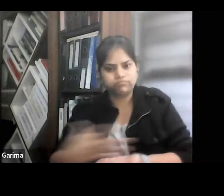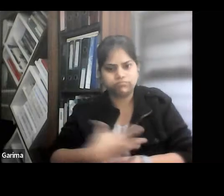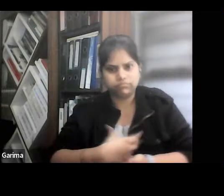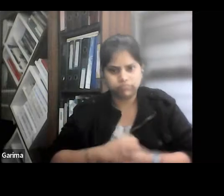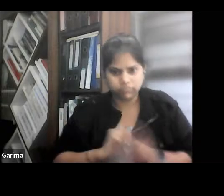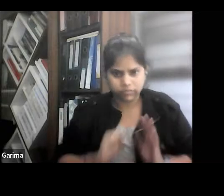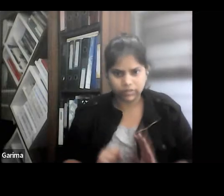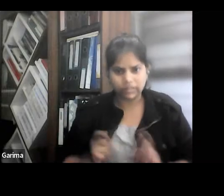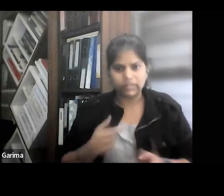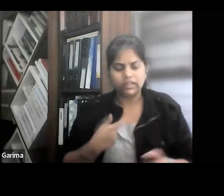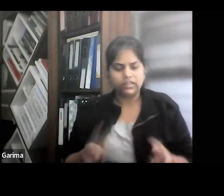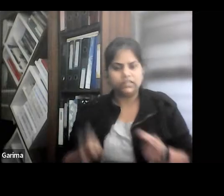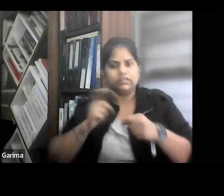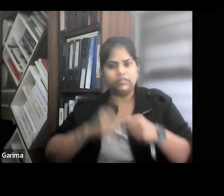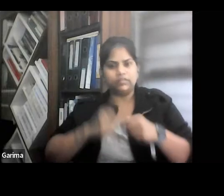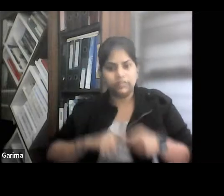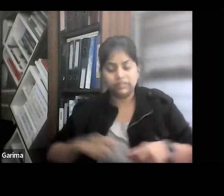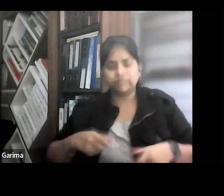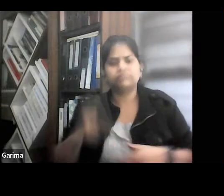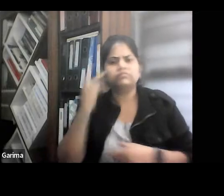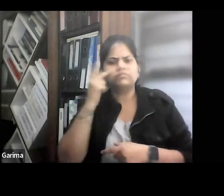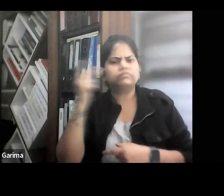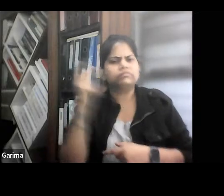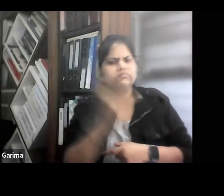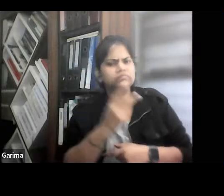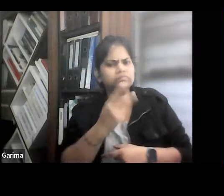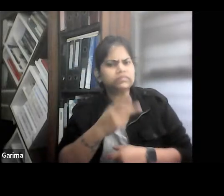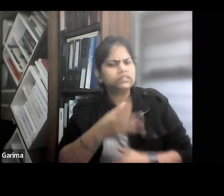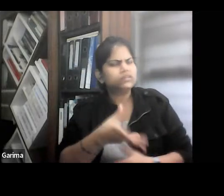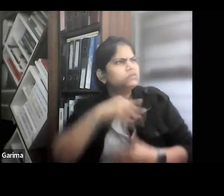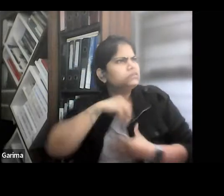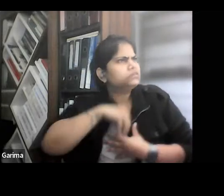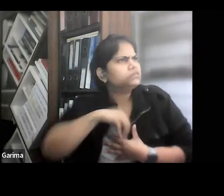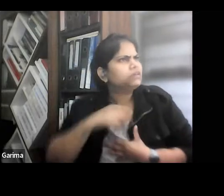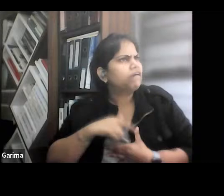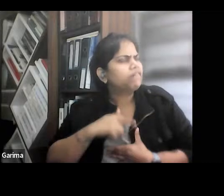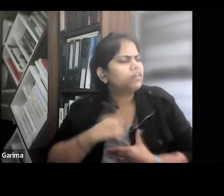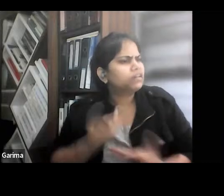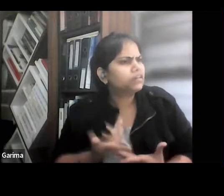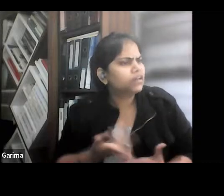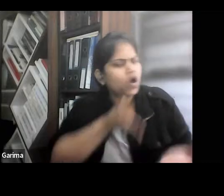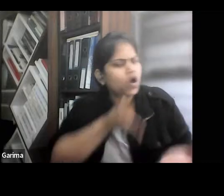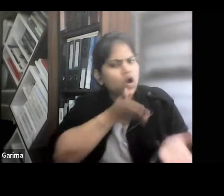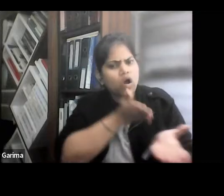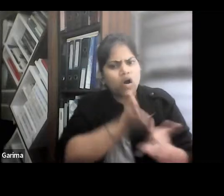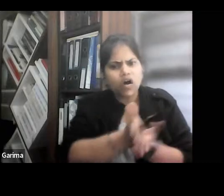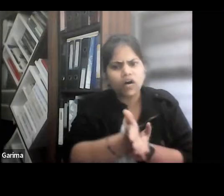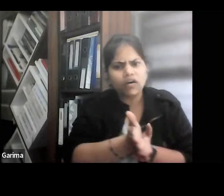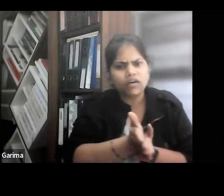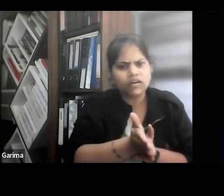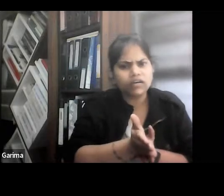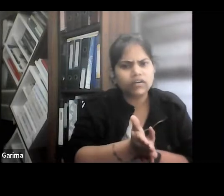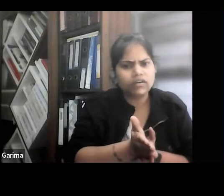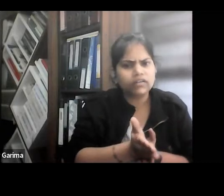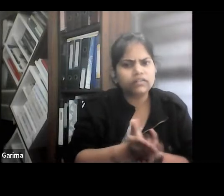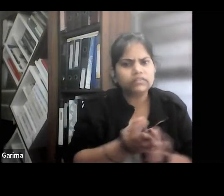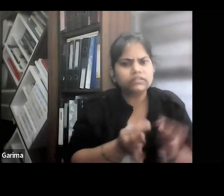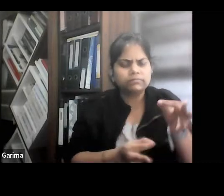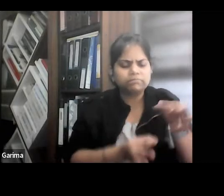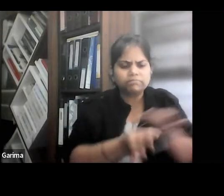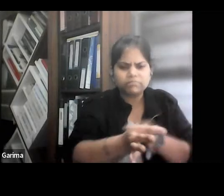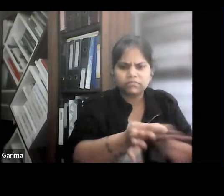the realization that there is always only a measurable kind